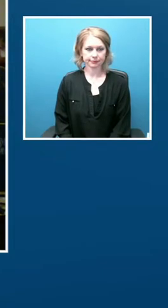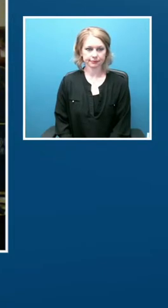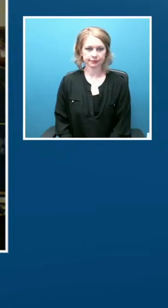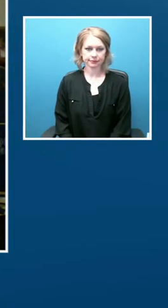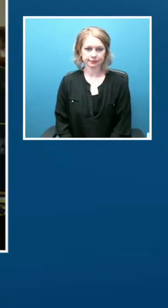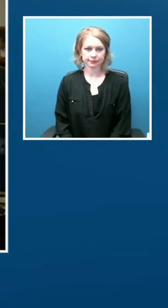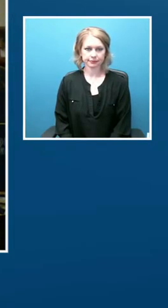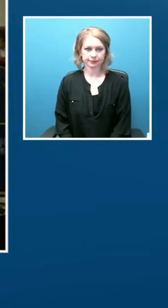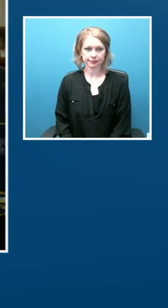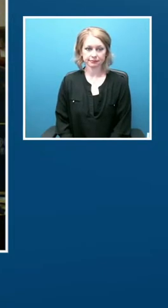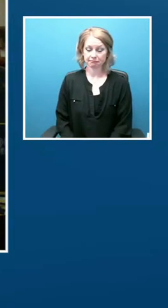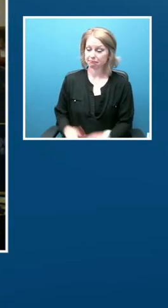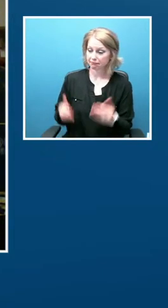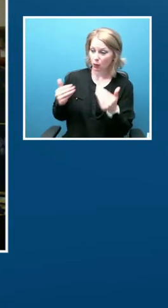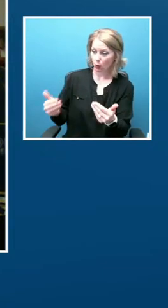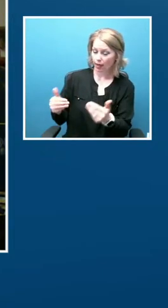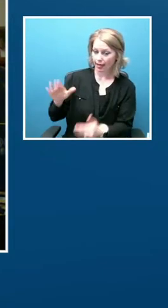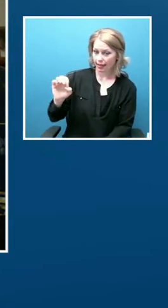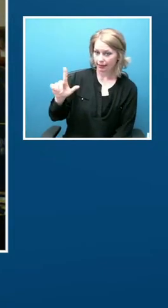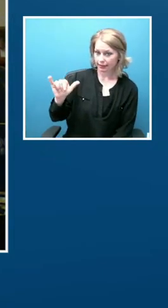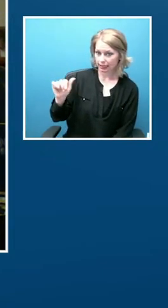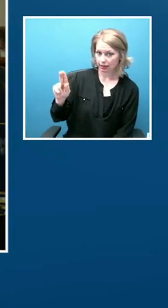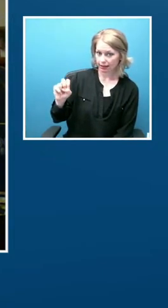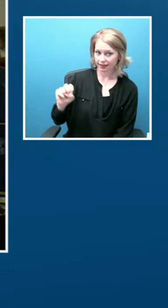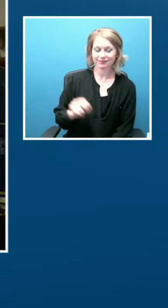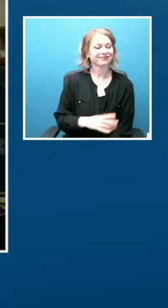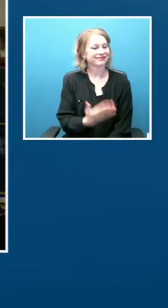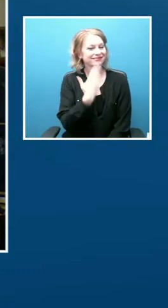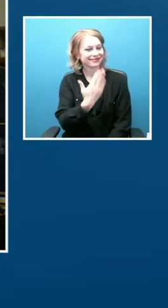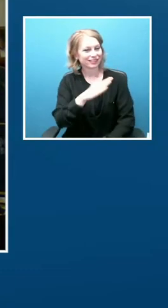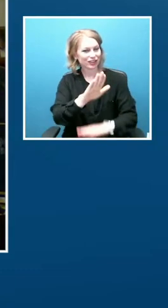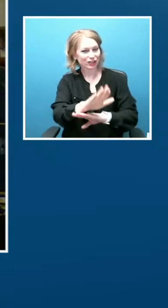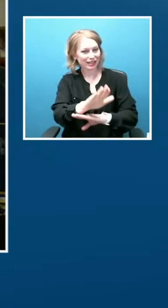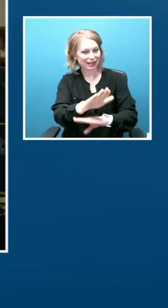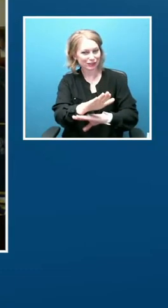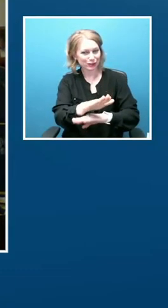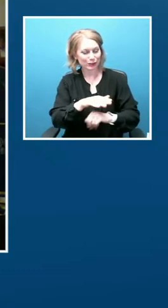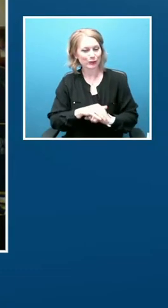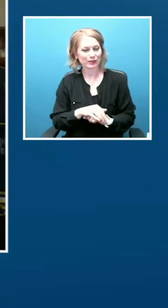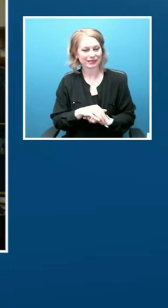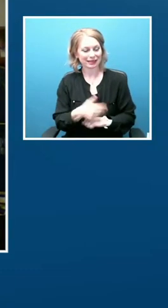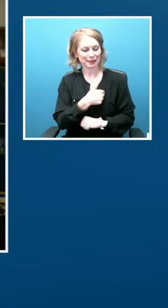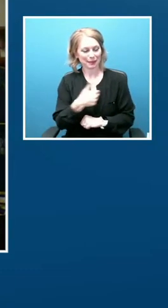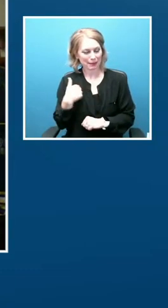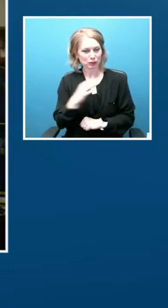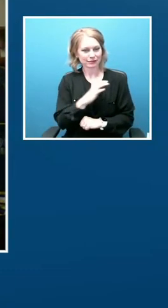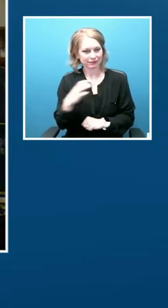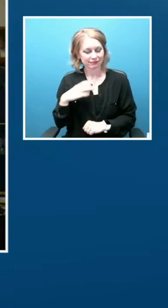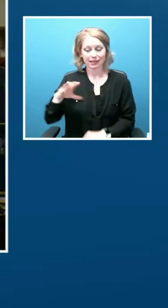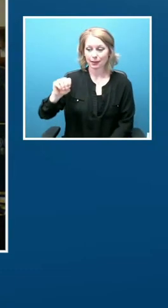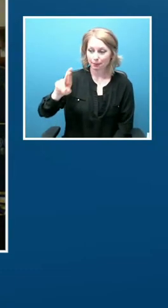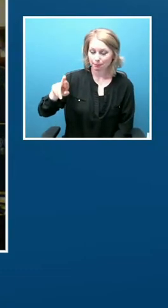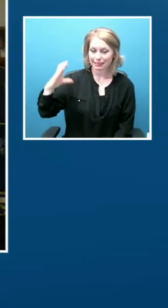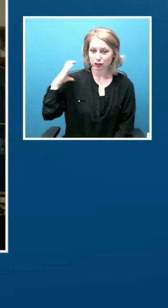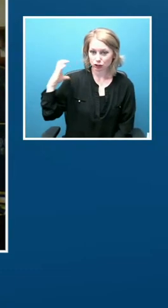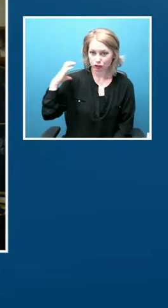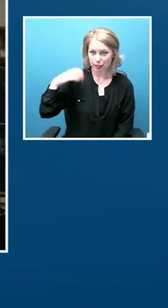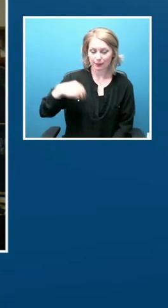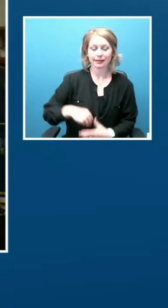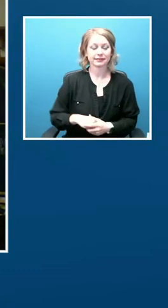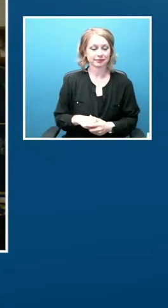Go ahead, Elaine. Oh, good afternoon, members of the committee and Mr. Chairman. It is a pleasure